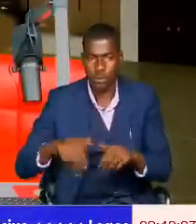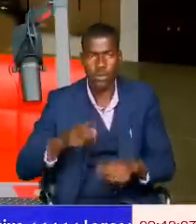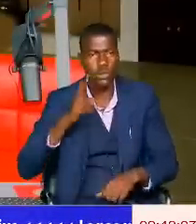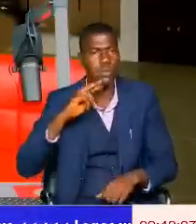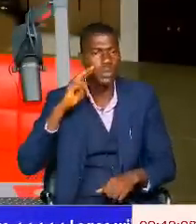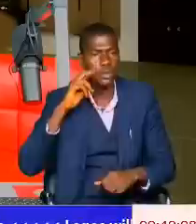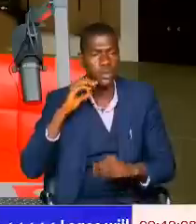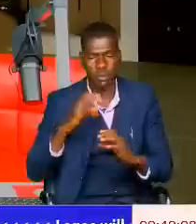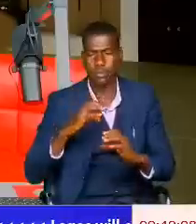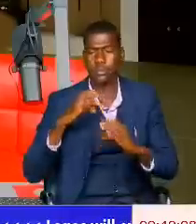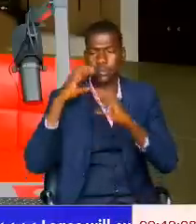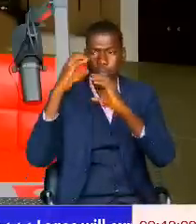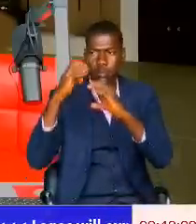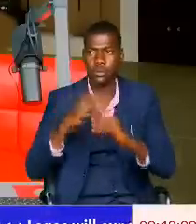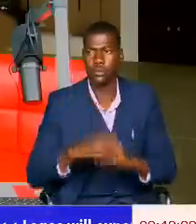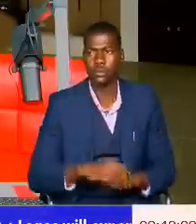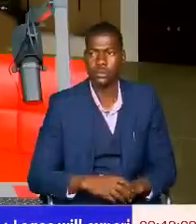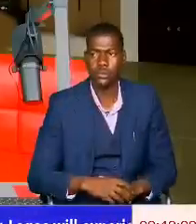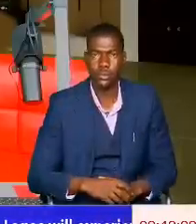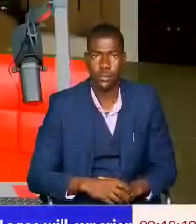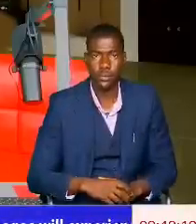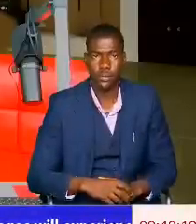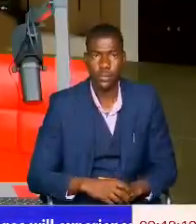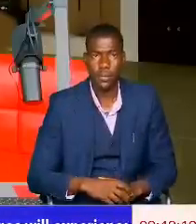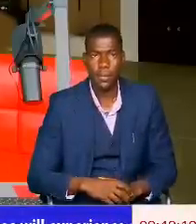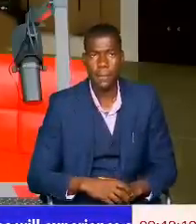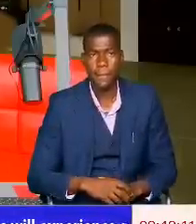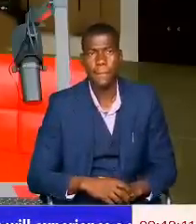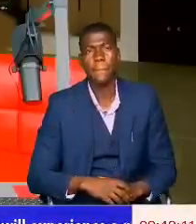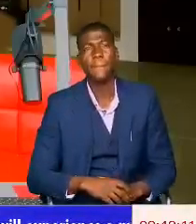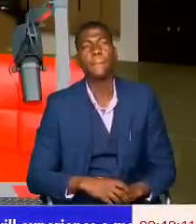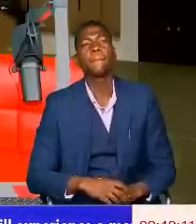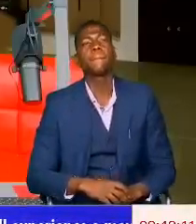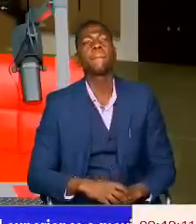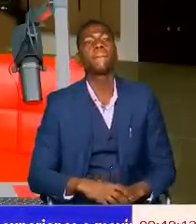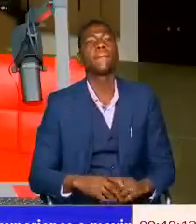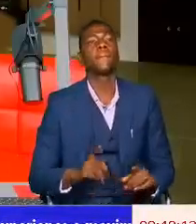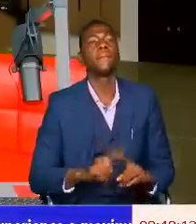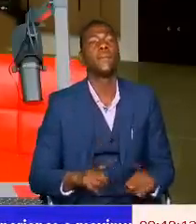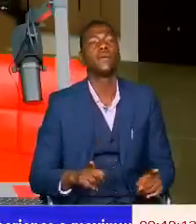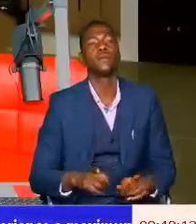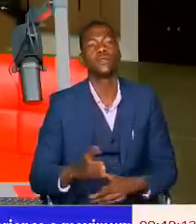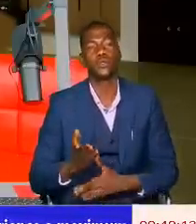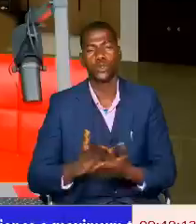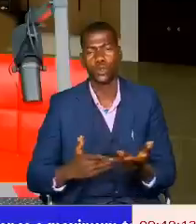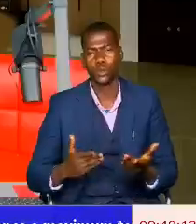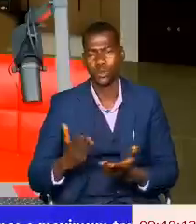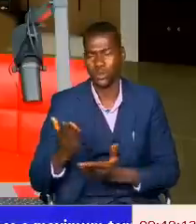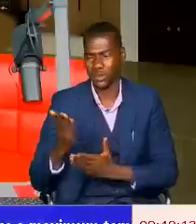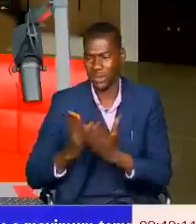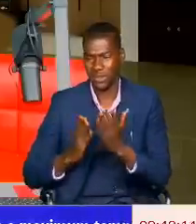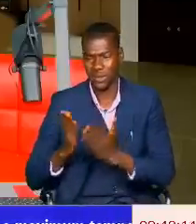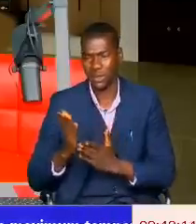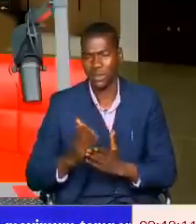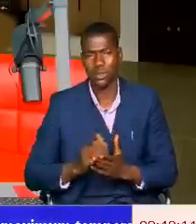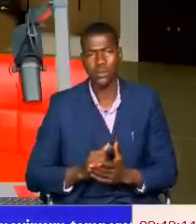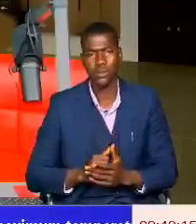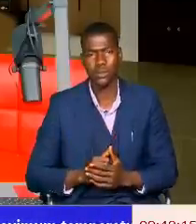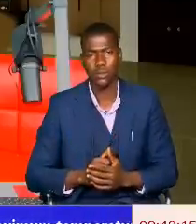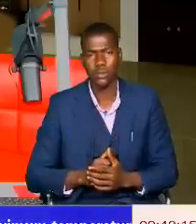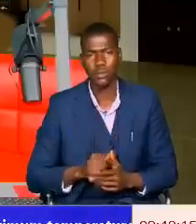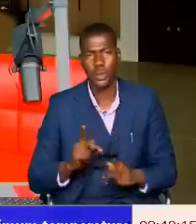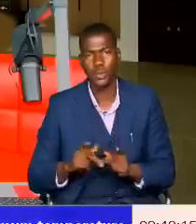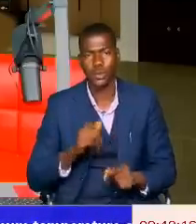the next level by the grace of God Almighty. But he gets some of our services when we say